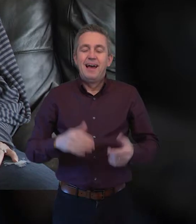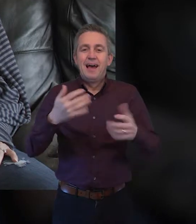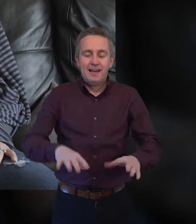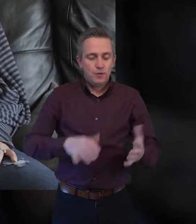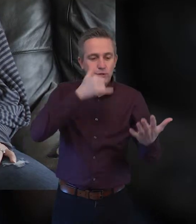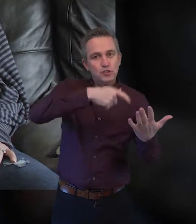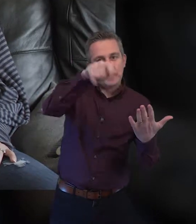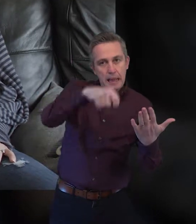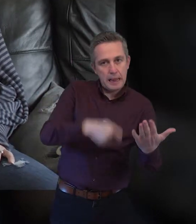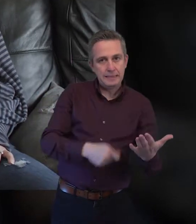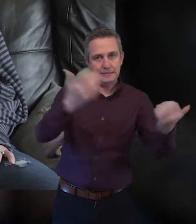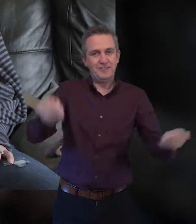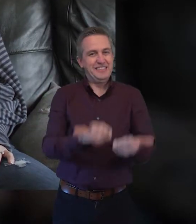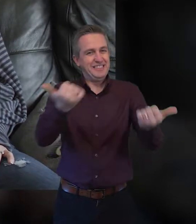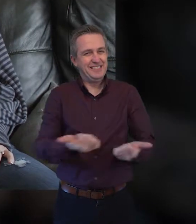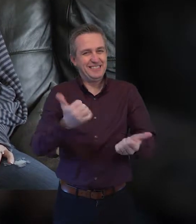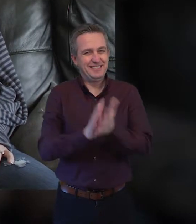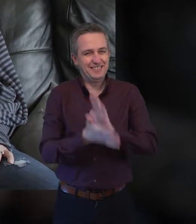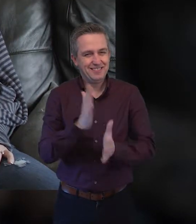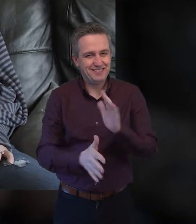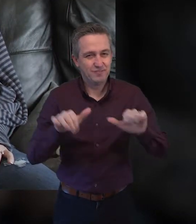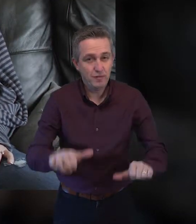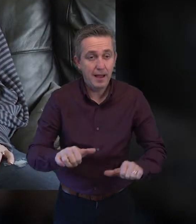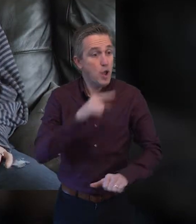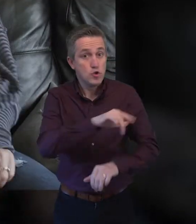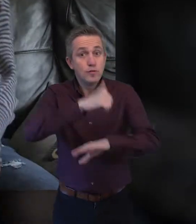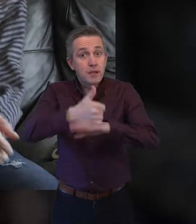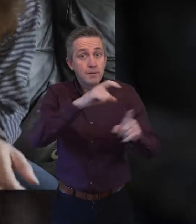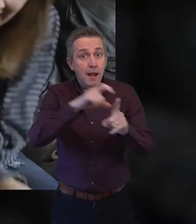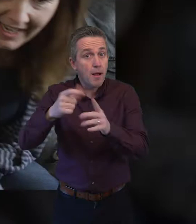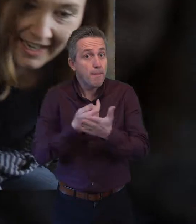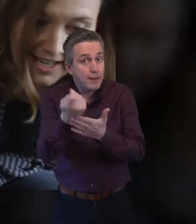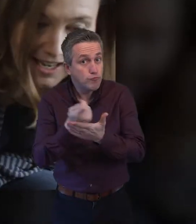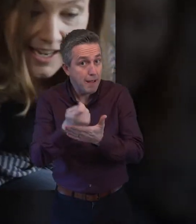Checklist sorted. And you've set up the direct debit for the rent.